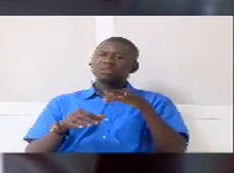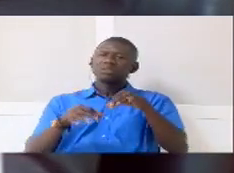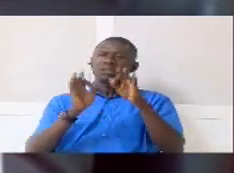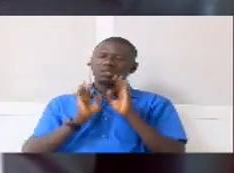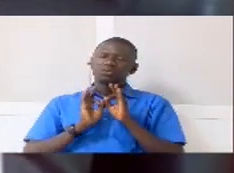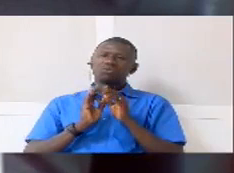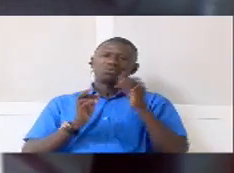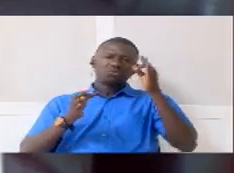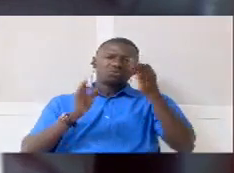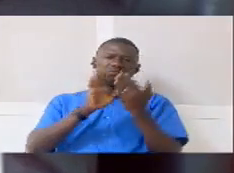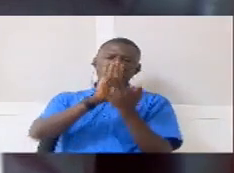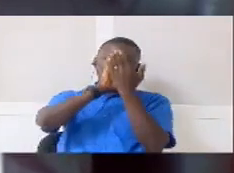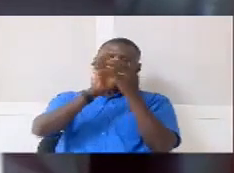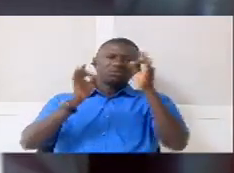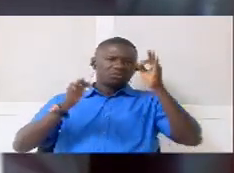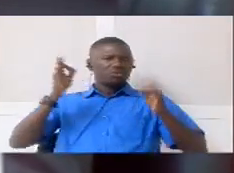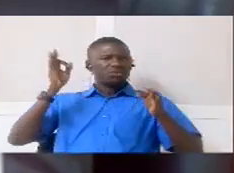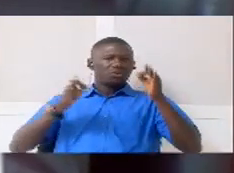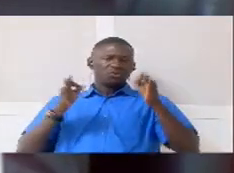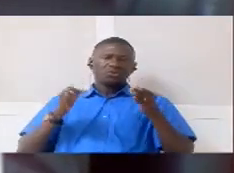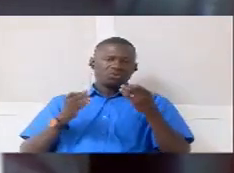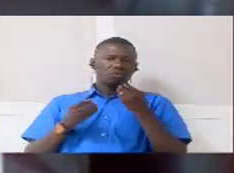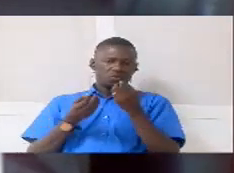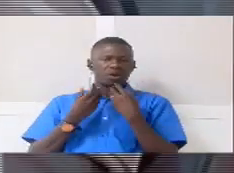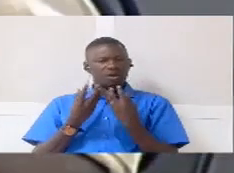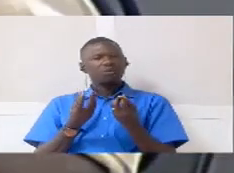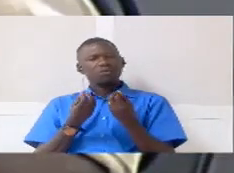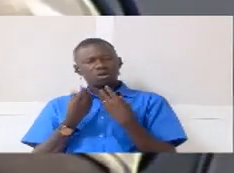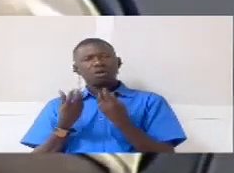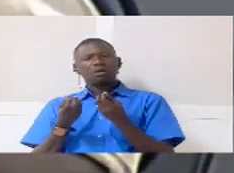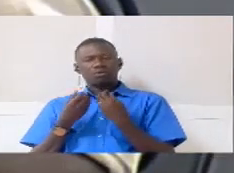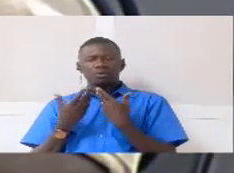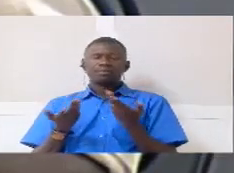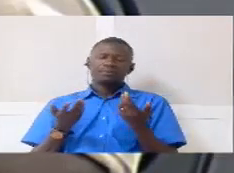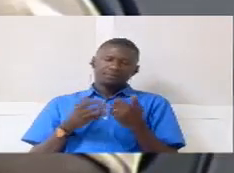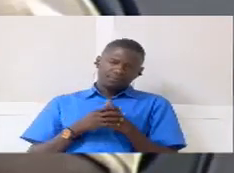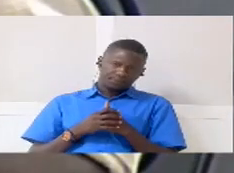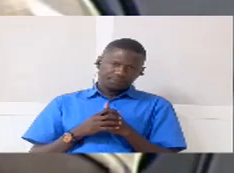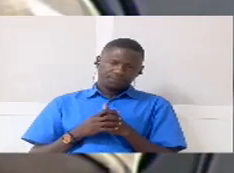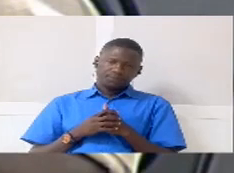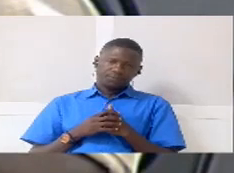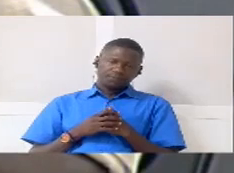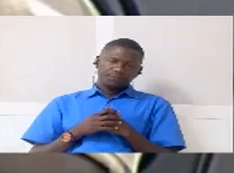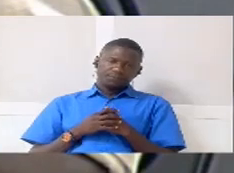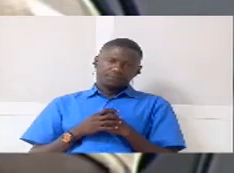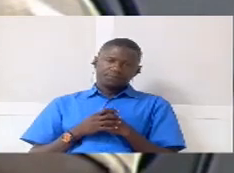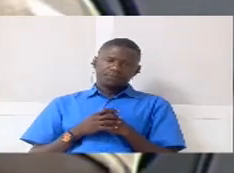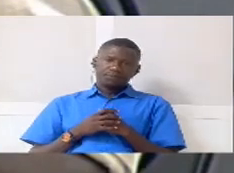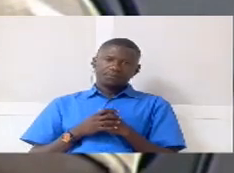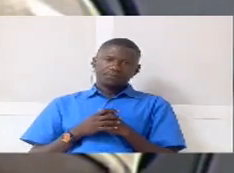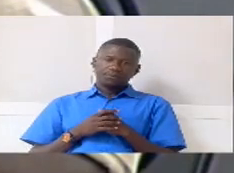to court. And we aim for Jeko, Itarajeko, Kasuroje for Watijang, and